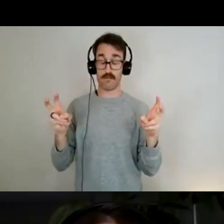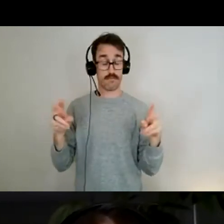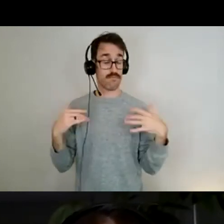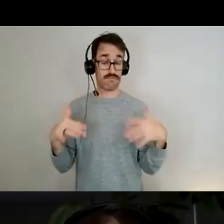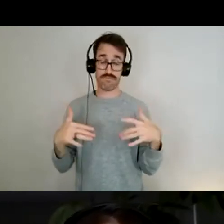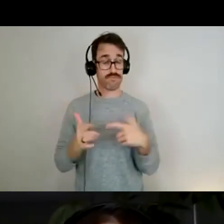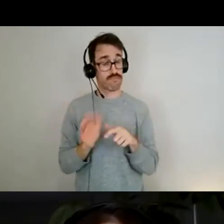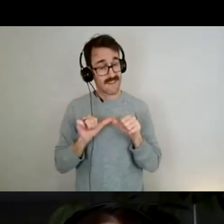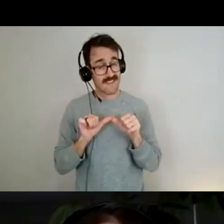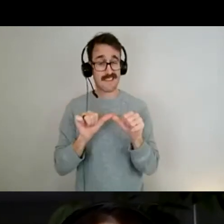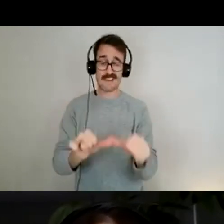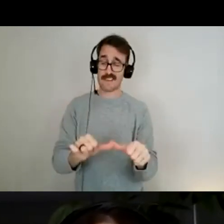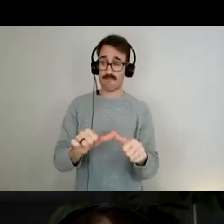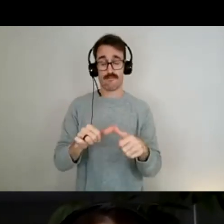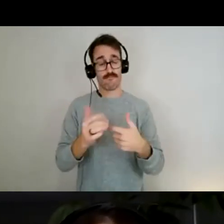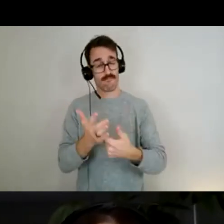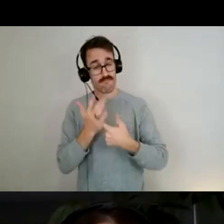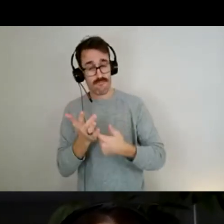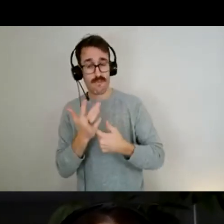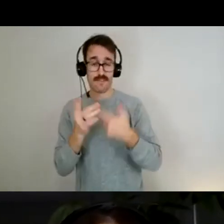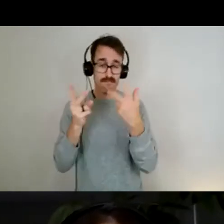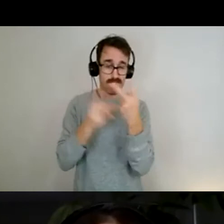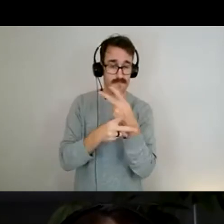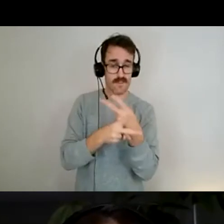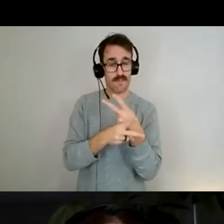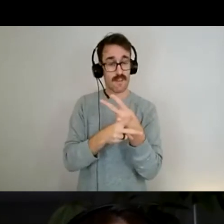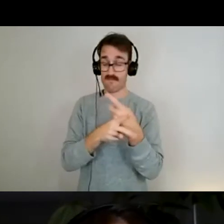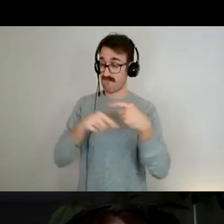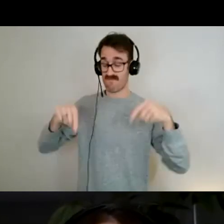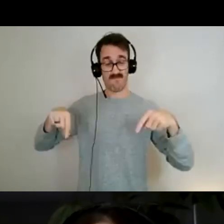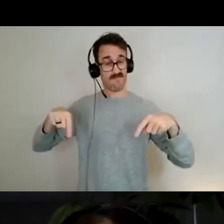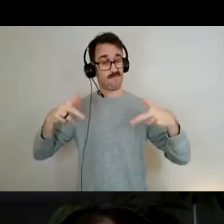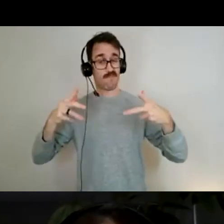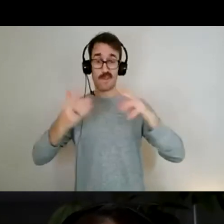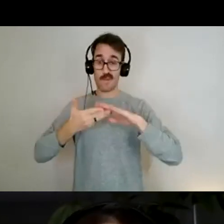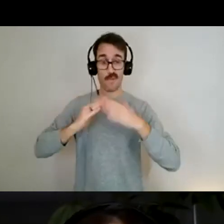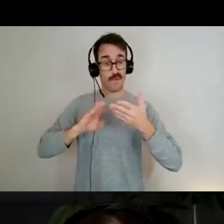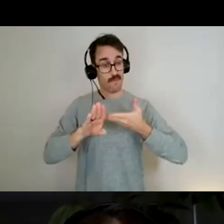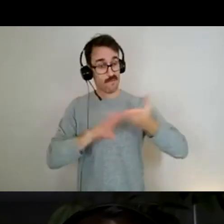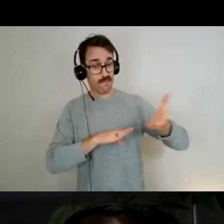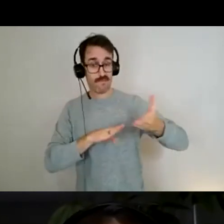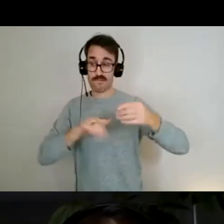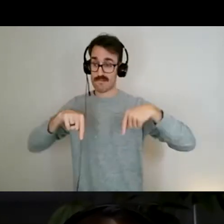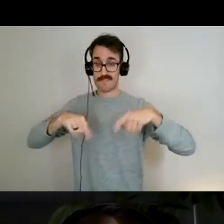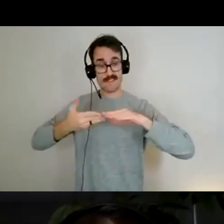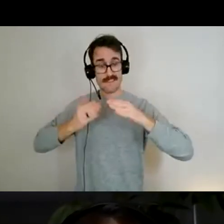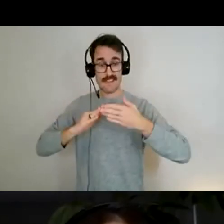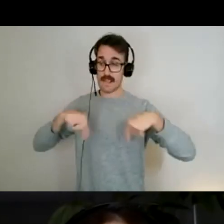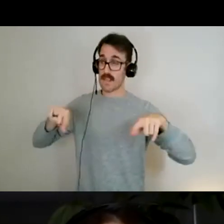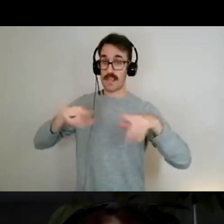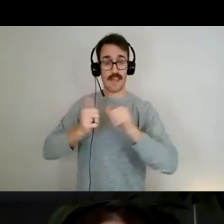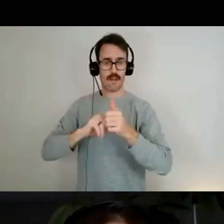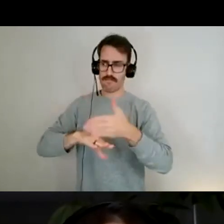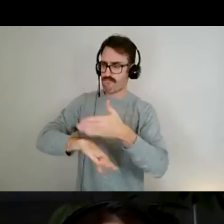to discuss and work out, you know, within our, I guess, our areas of the city, how we can